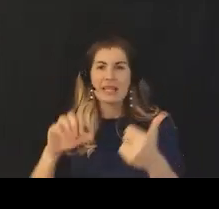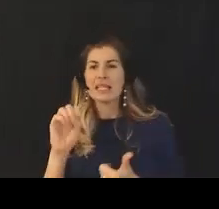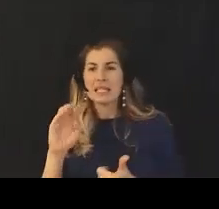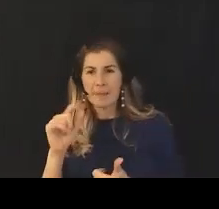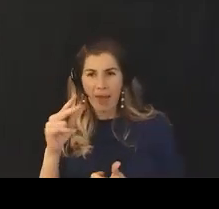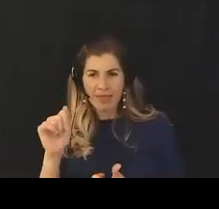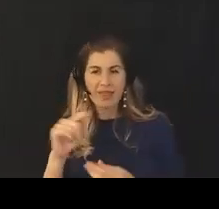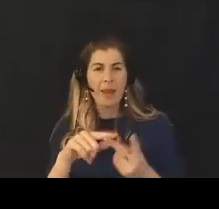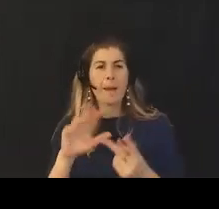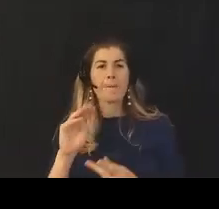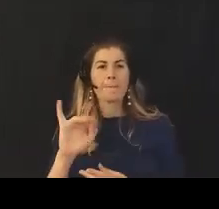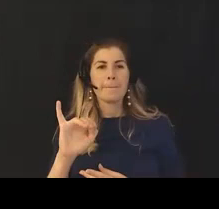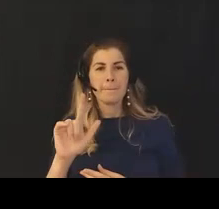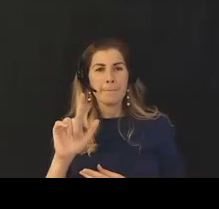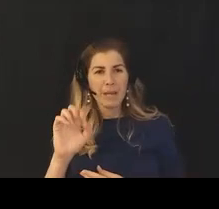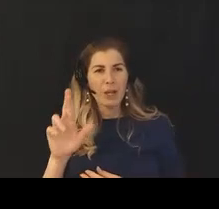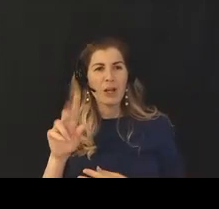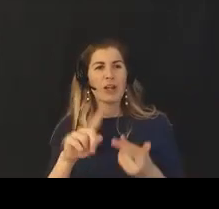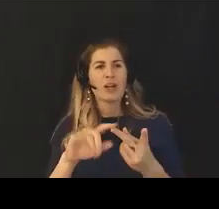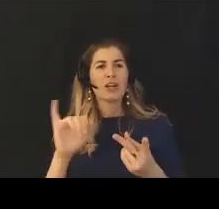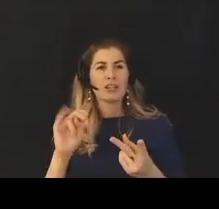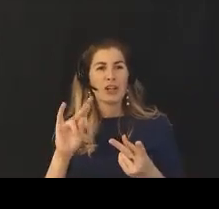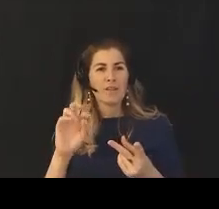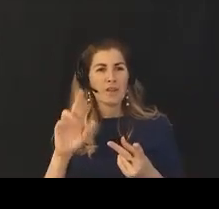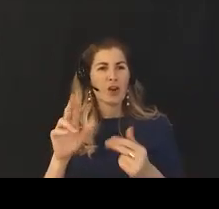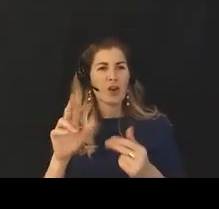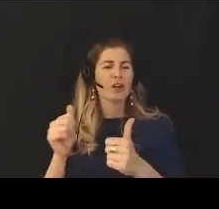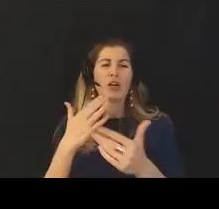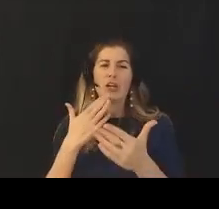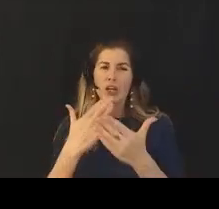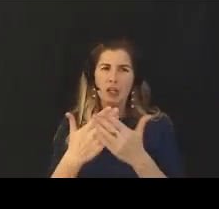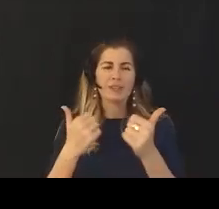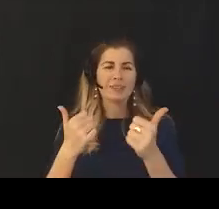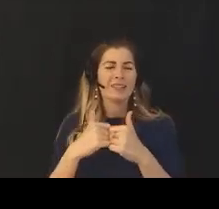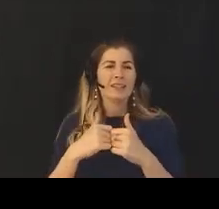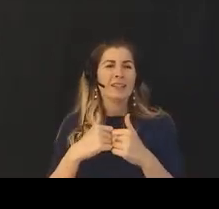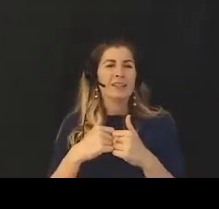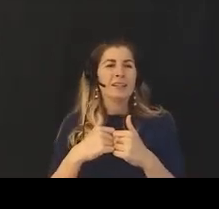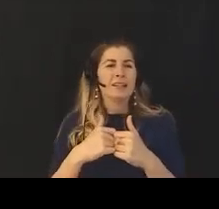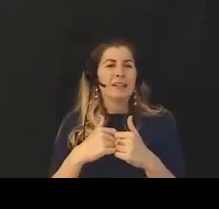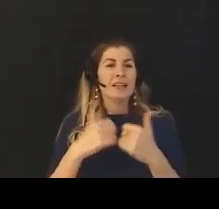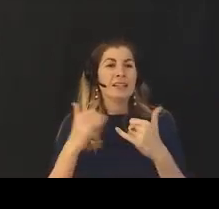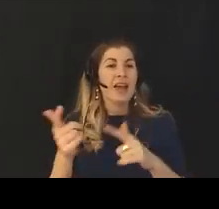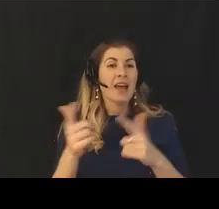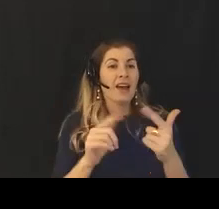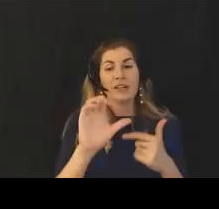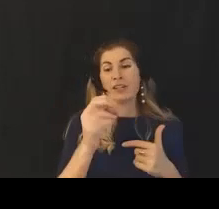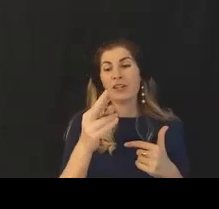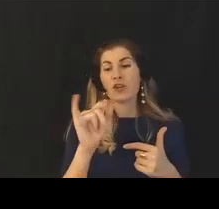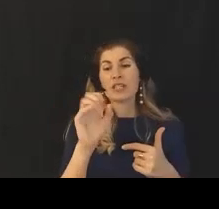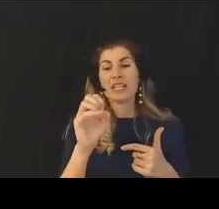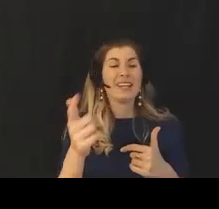and Miller and Carol and Jennifer. Great. Looks like everyone is finding that. So with that, I'm going to hand it back to Christine. Thanks,